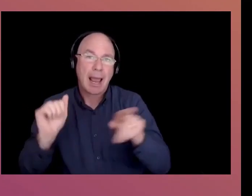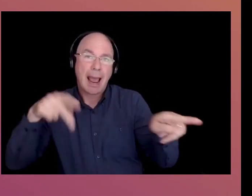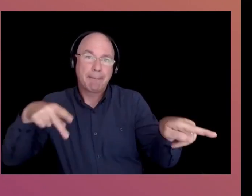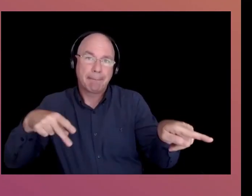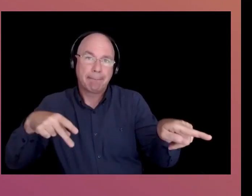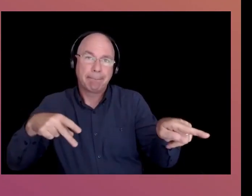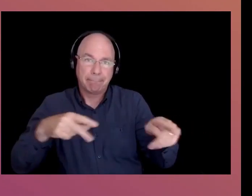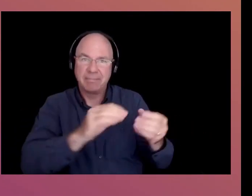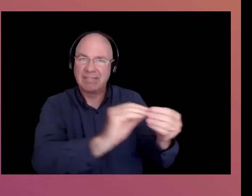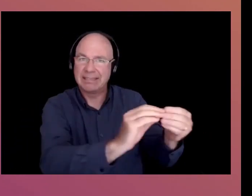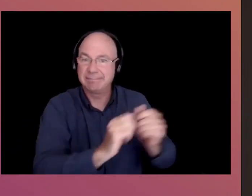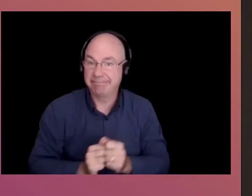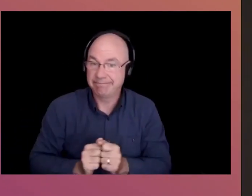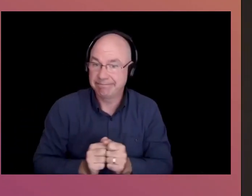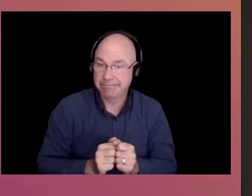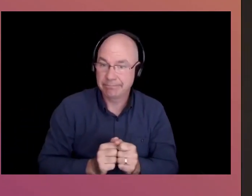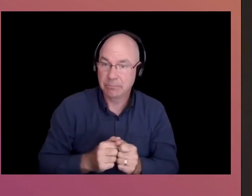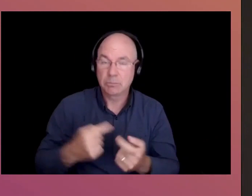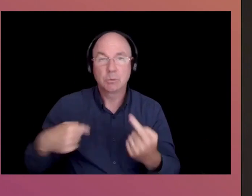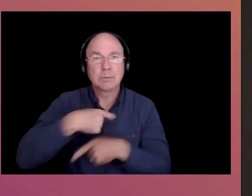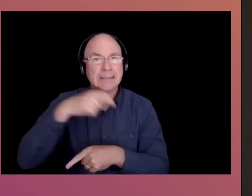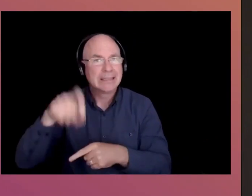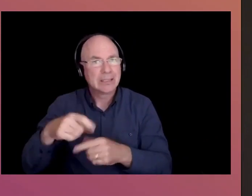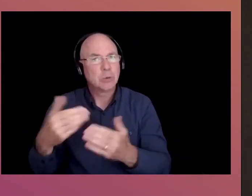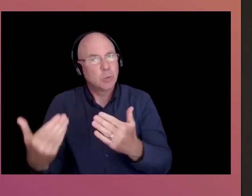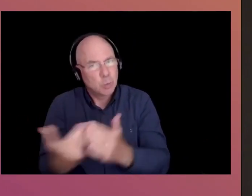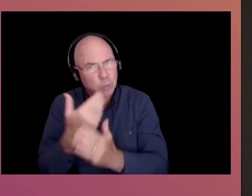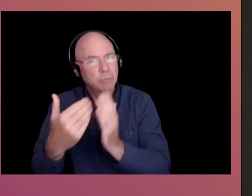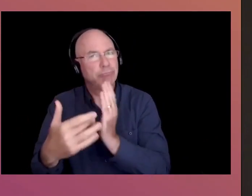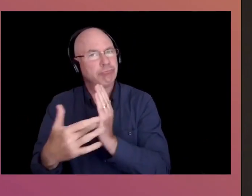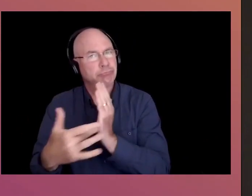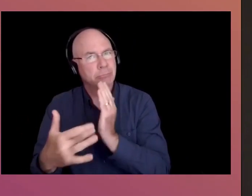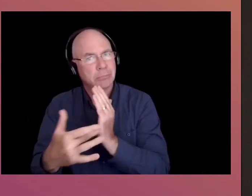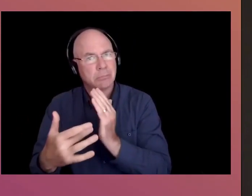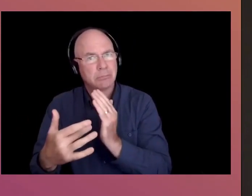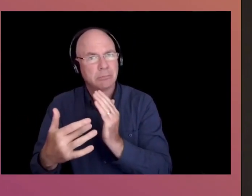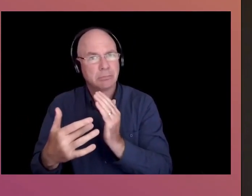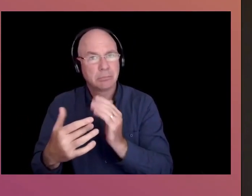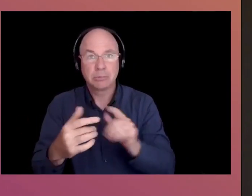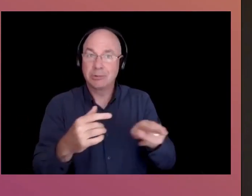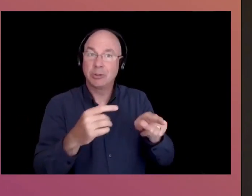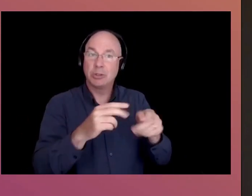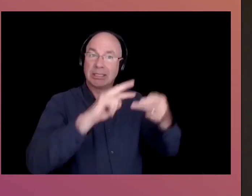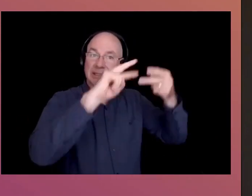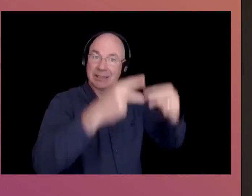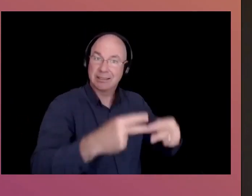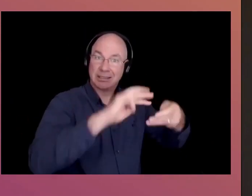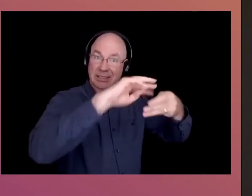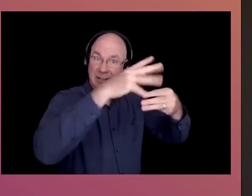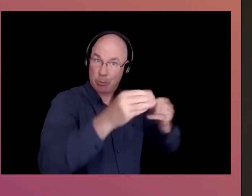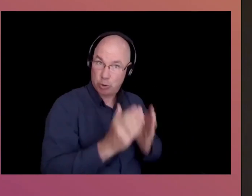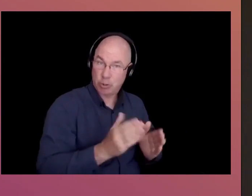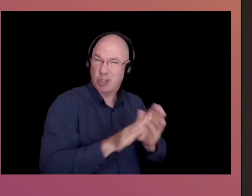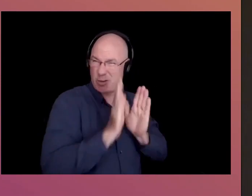fixed. We need new technologies to help both developers and users. We need your